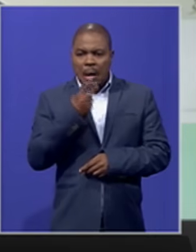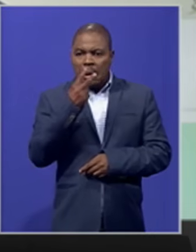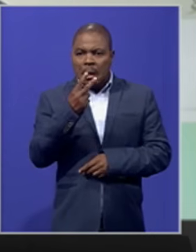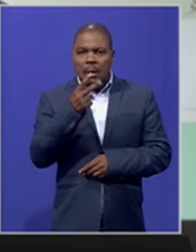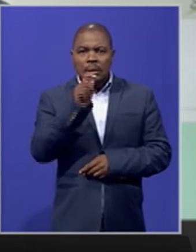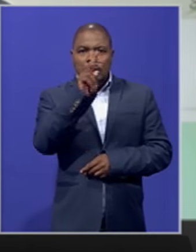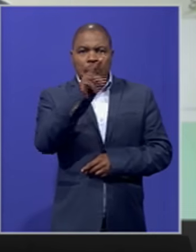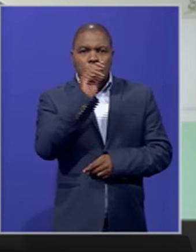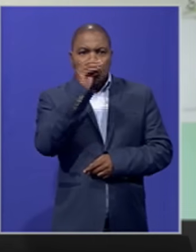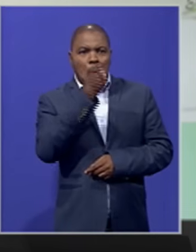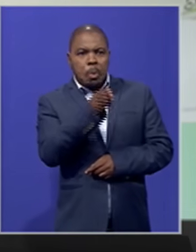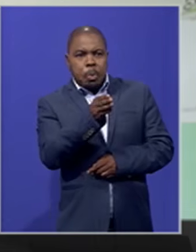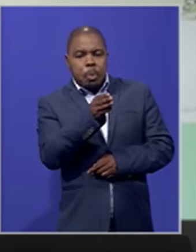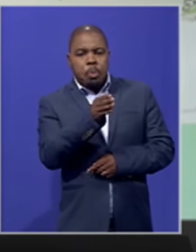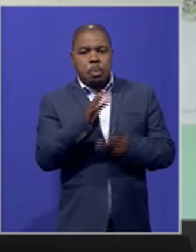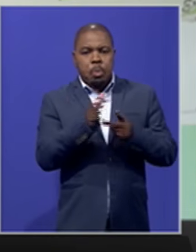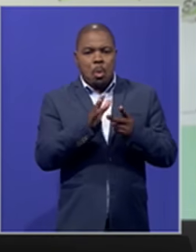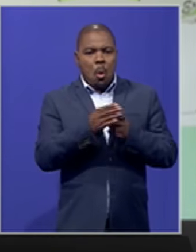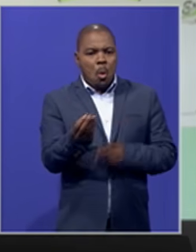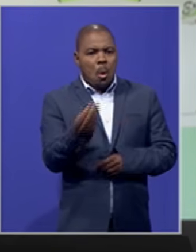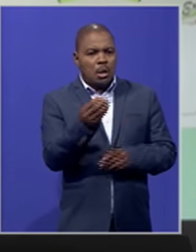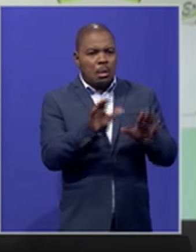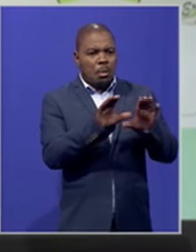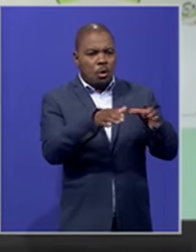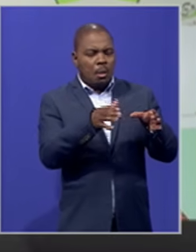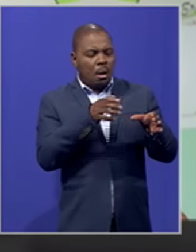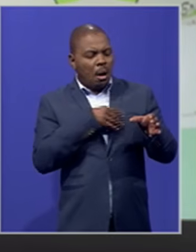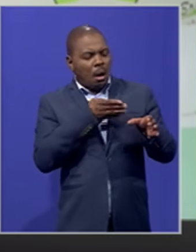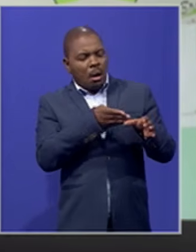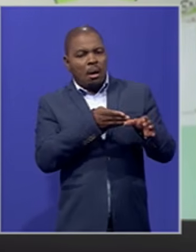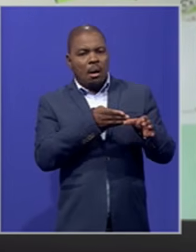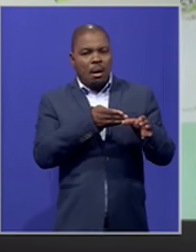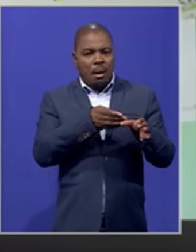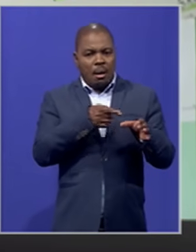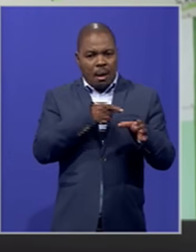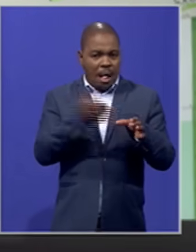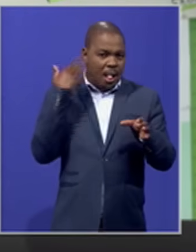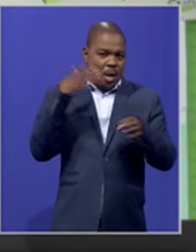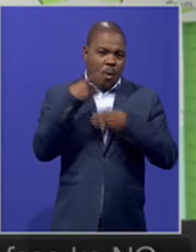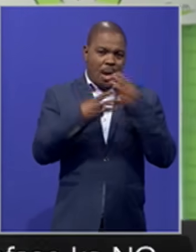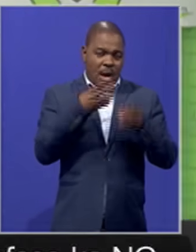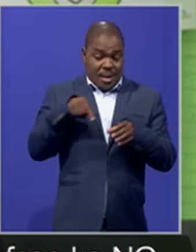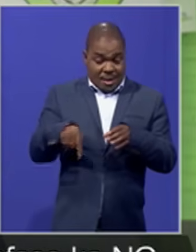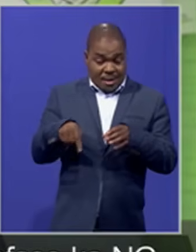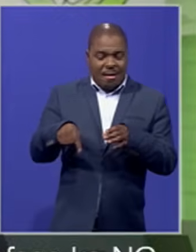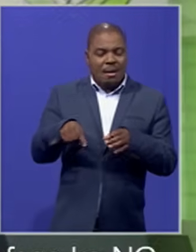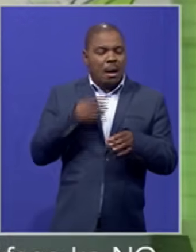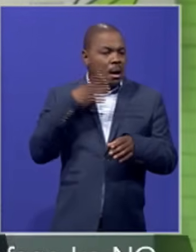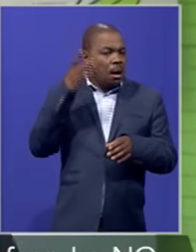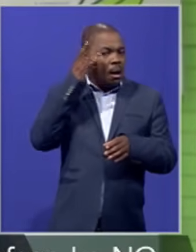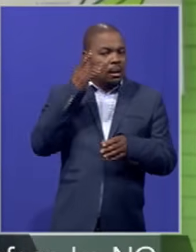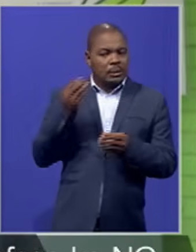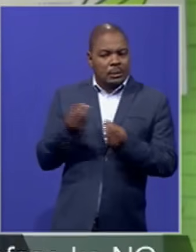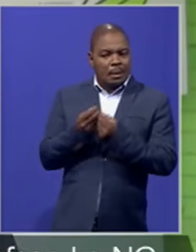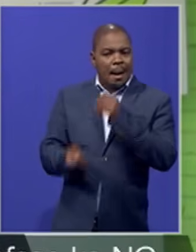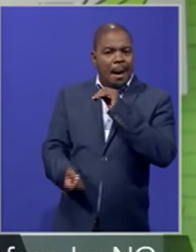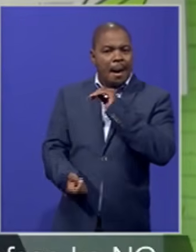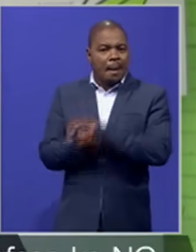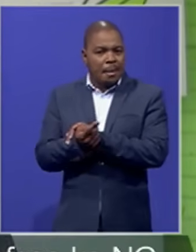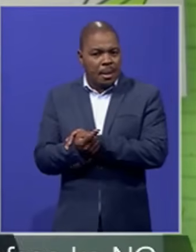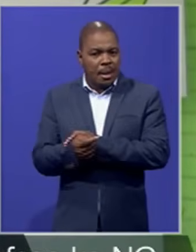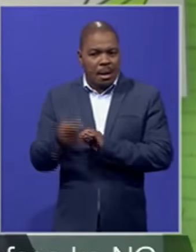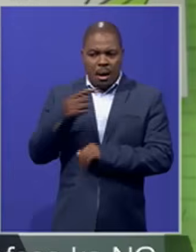TV kutlwa le WhatsApp group ya rona ya former employees ba bua ka gore bona le se hlaile mo ke ba